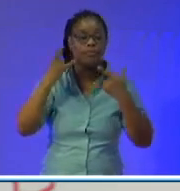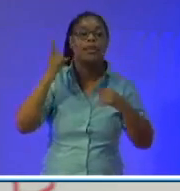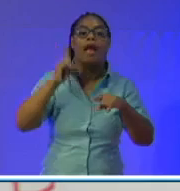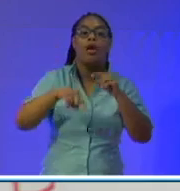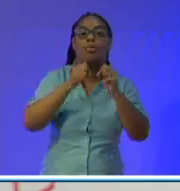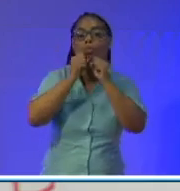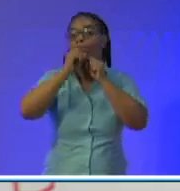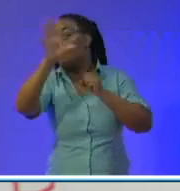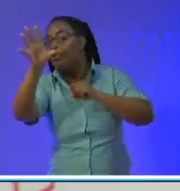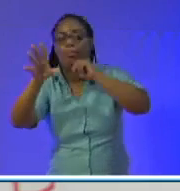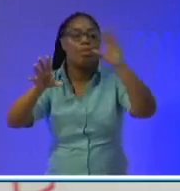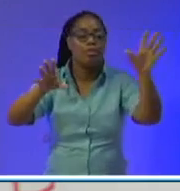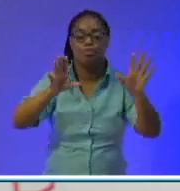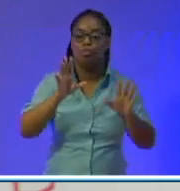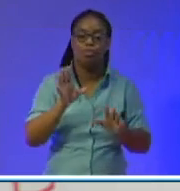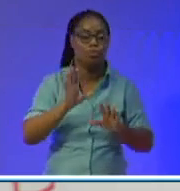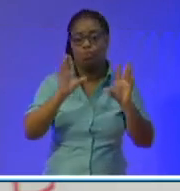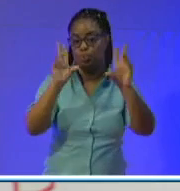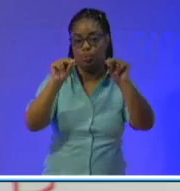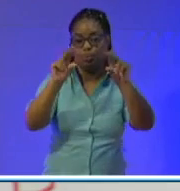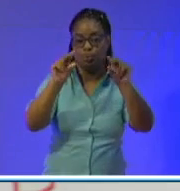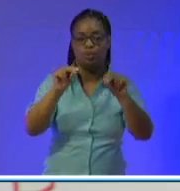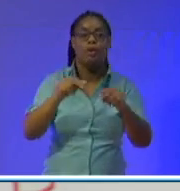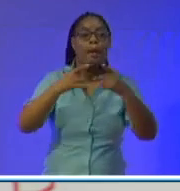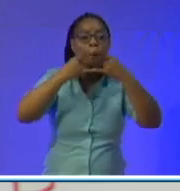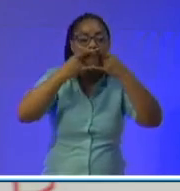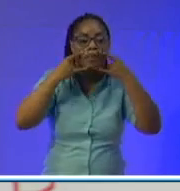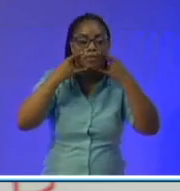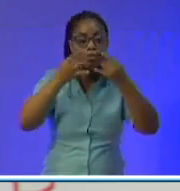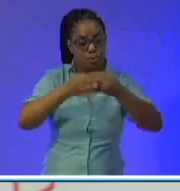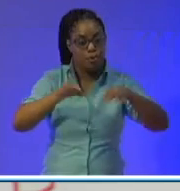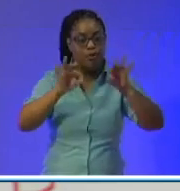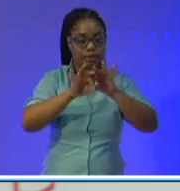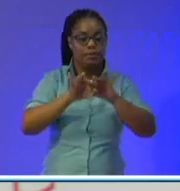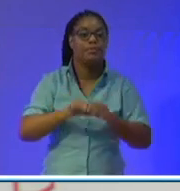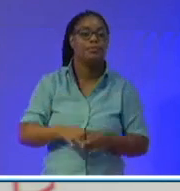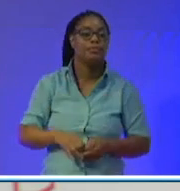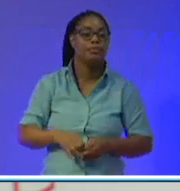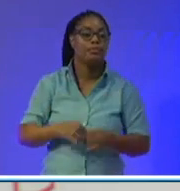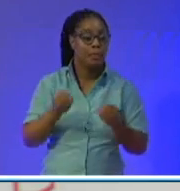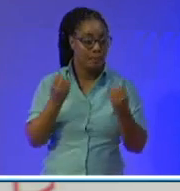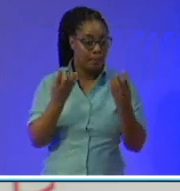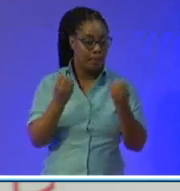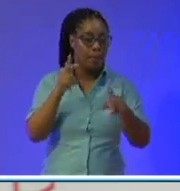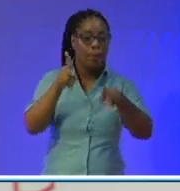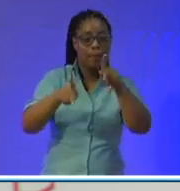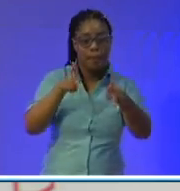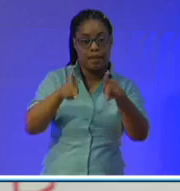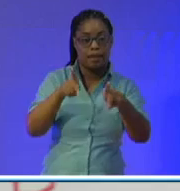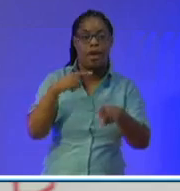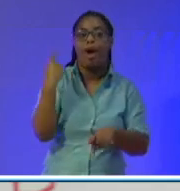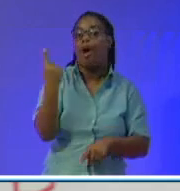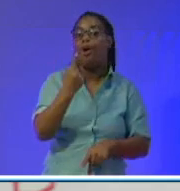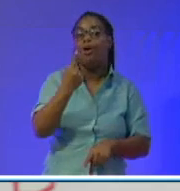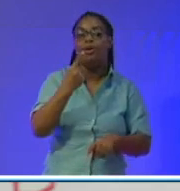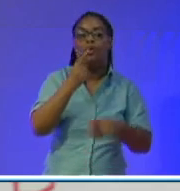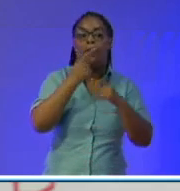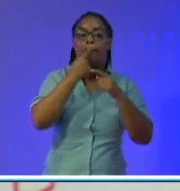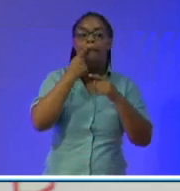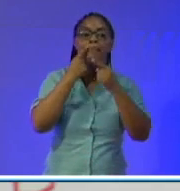we continue to see individuals wearing the mask only over their mouth, as though their nose is not connected to the respiratory system. So having